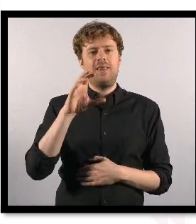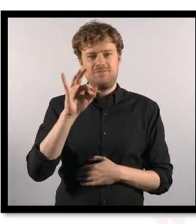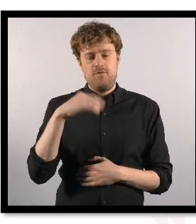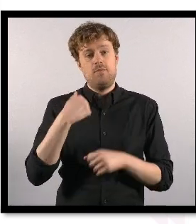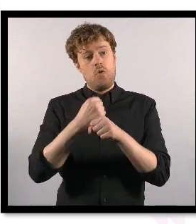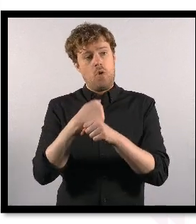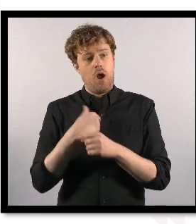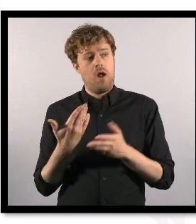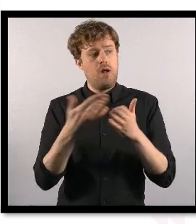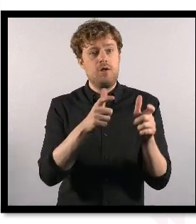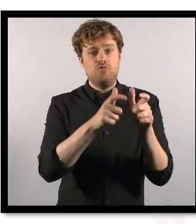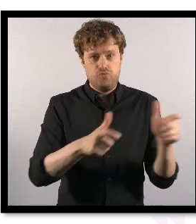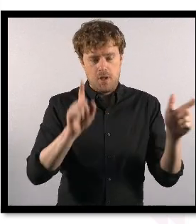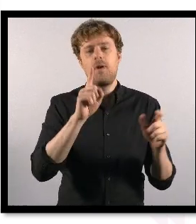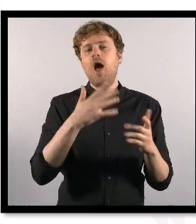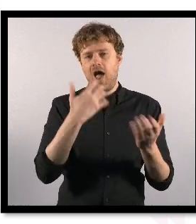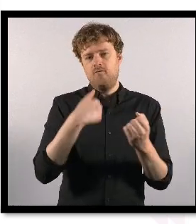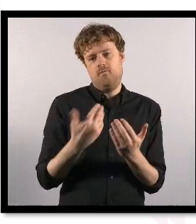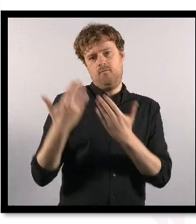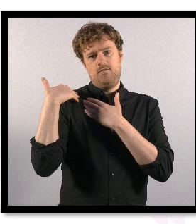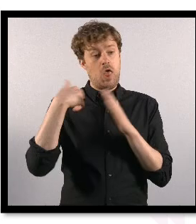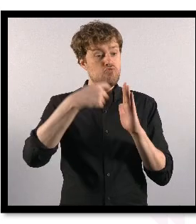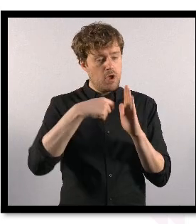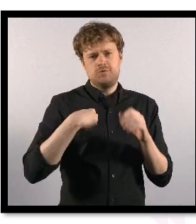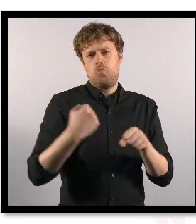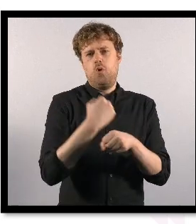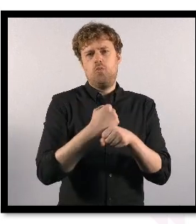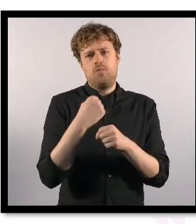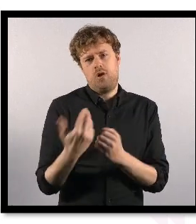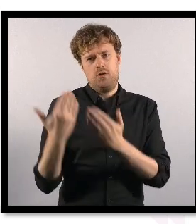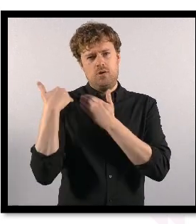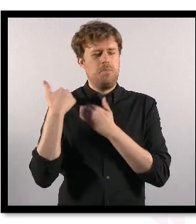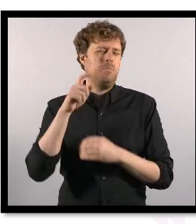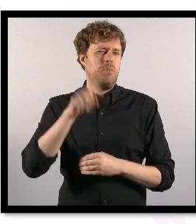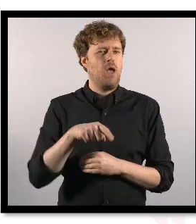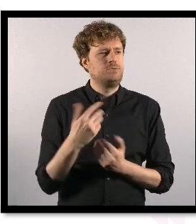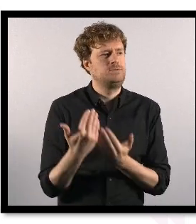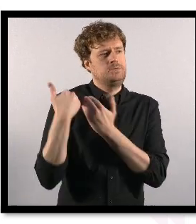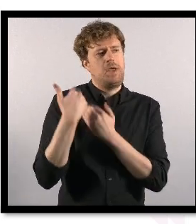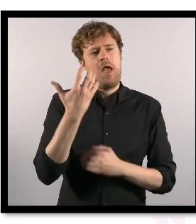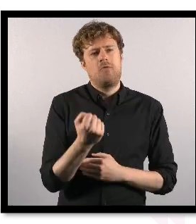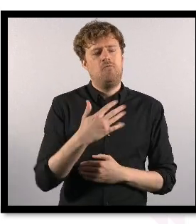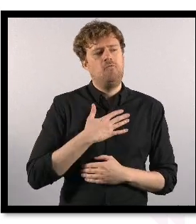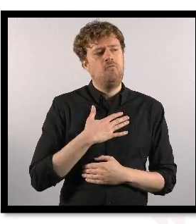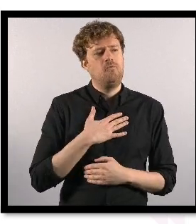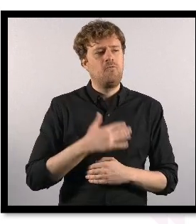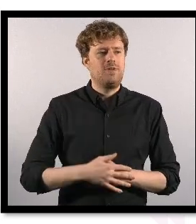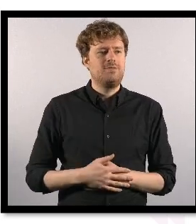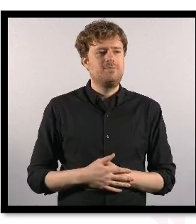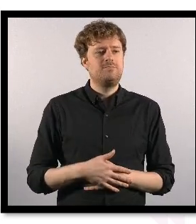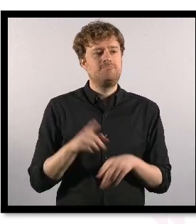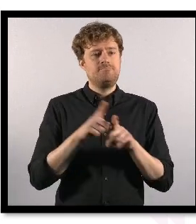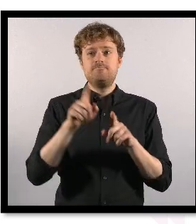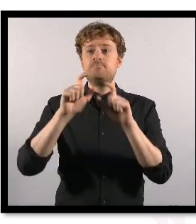and that's totally fine, that's exactly right. But as you contribute your project, you have to be